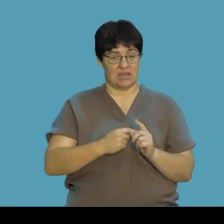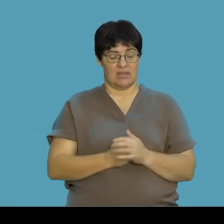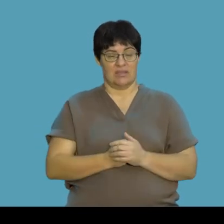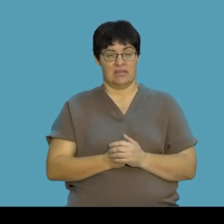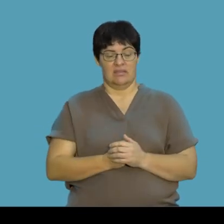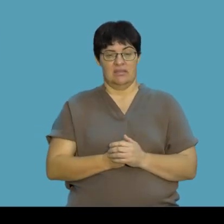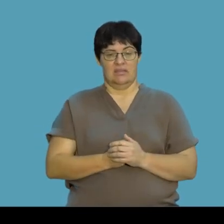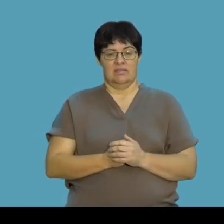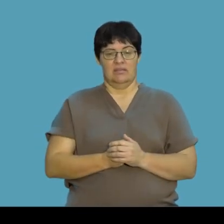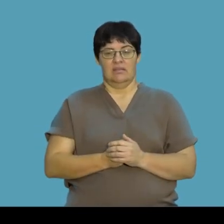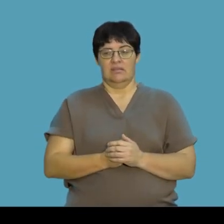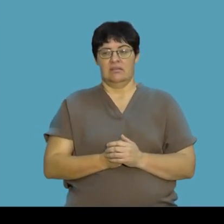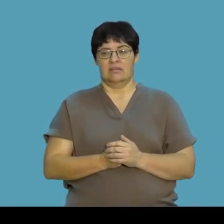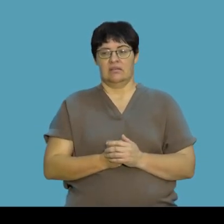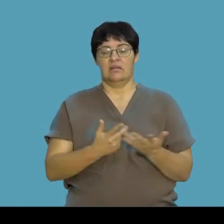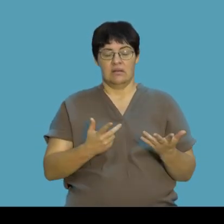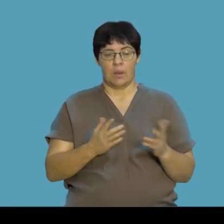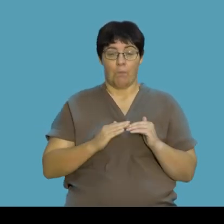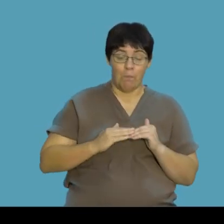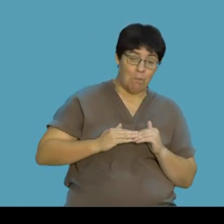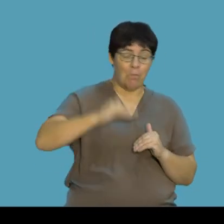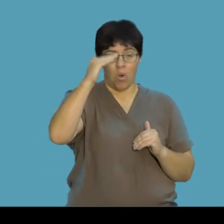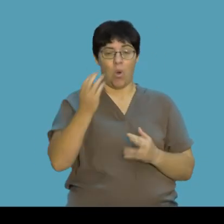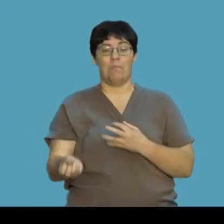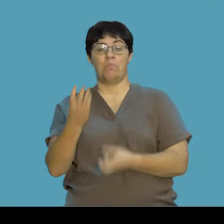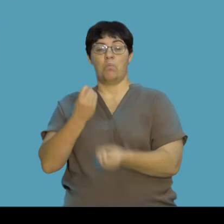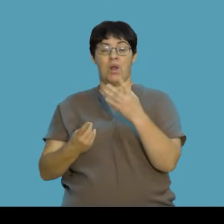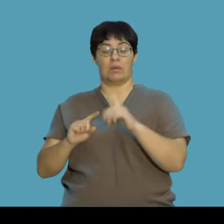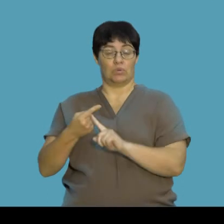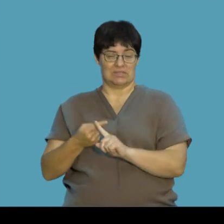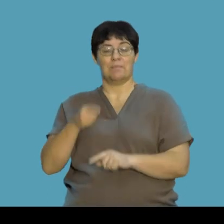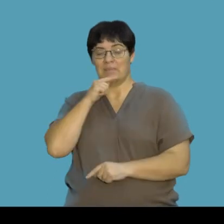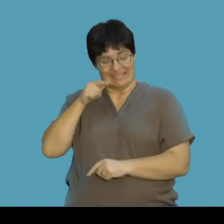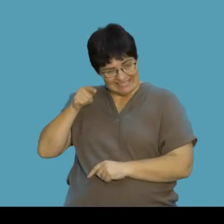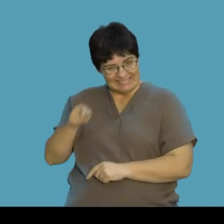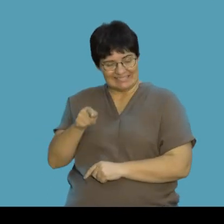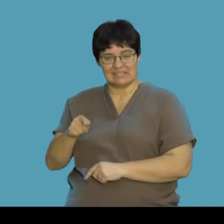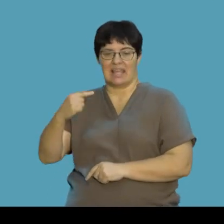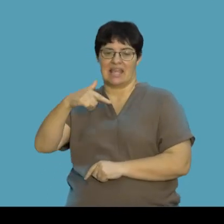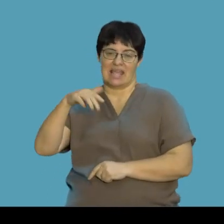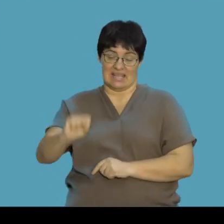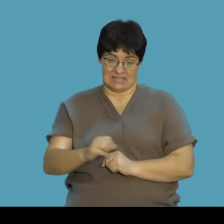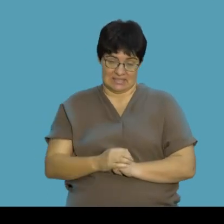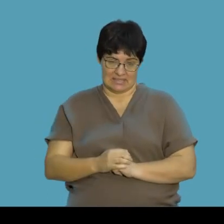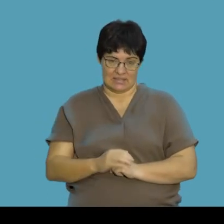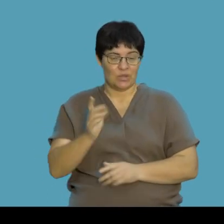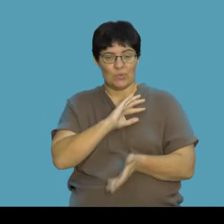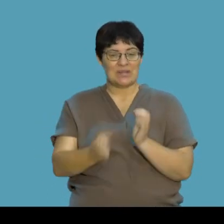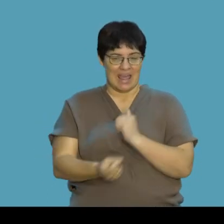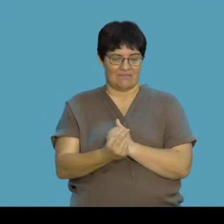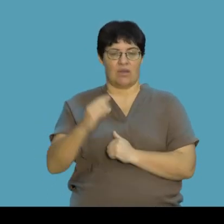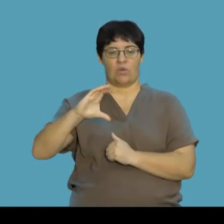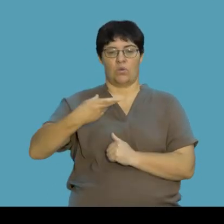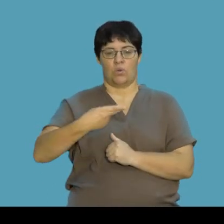given of that substance is actually greater than the boiling point, then that substance will be a gas. This is what actually happened with